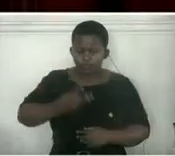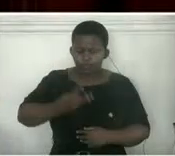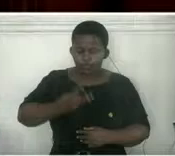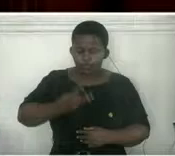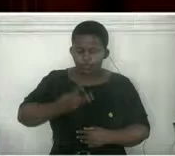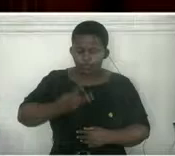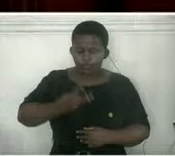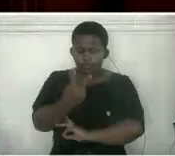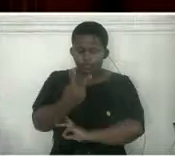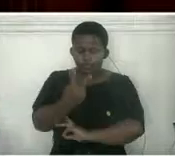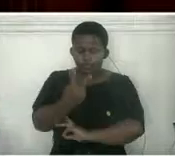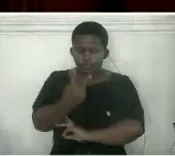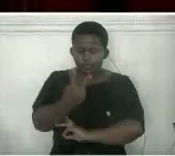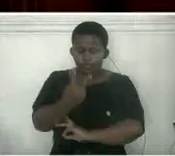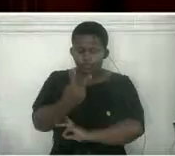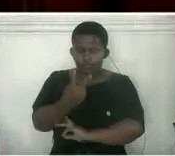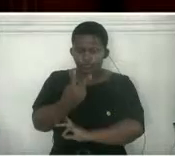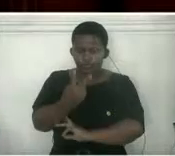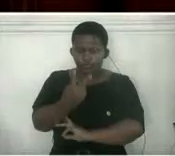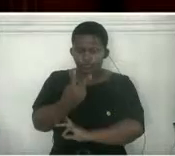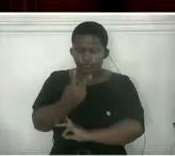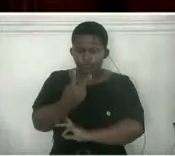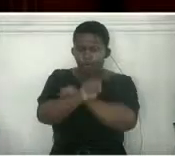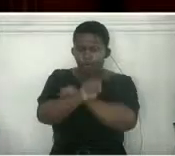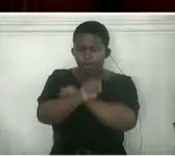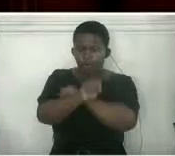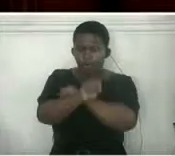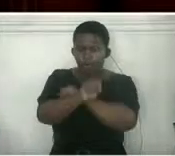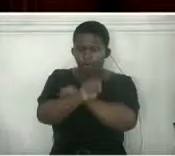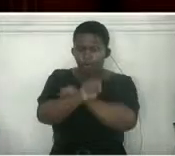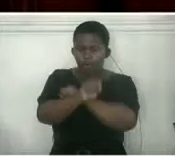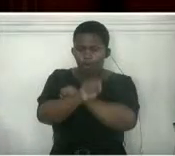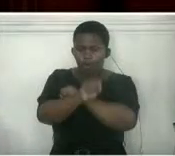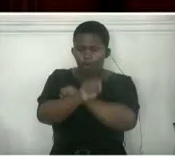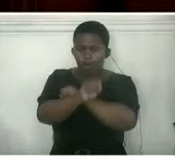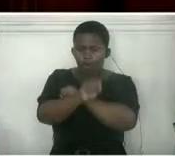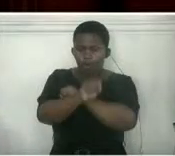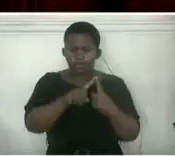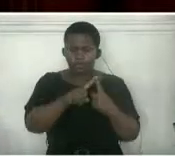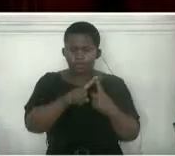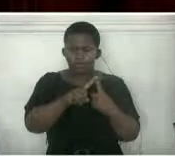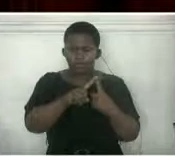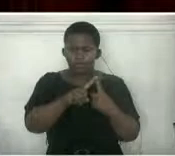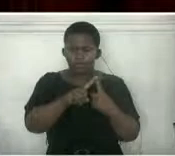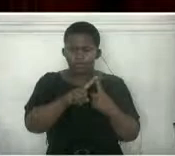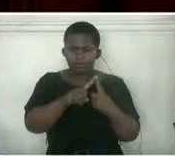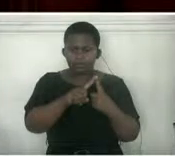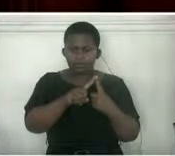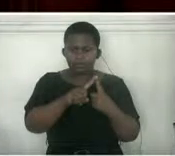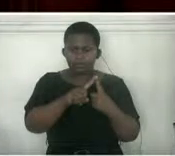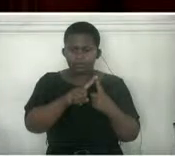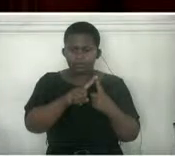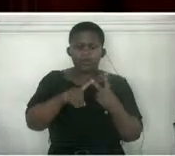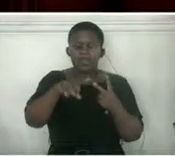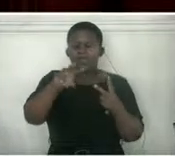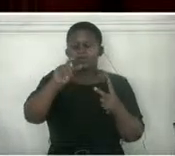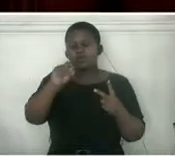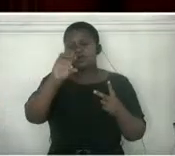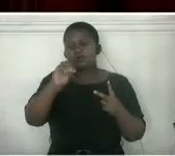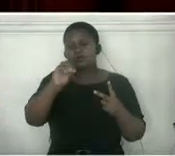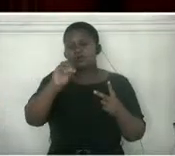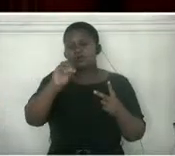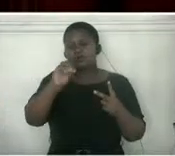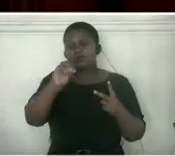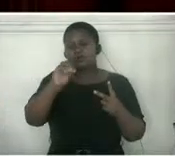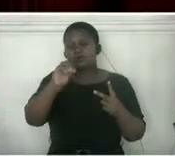two KwaZulu-Natal-born actresses, Thuso Bedu and Nomzamo Mbatha, who